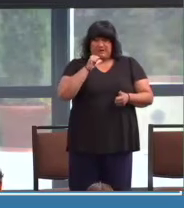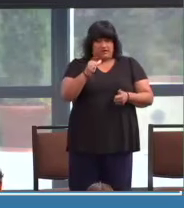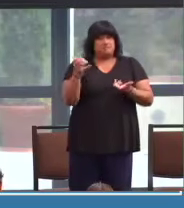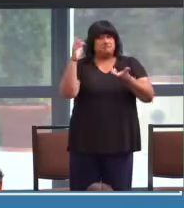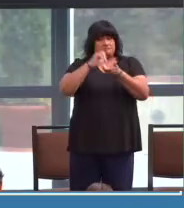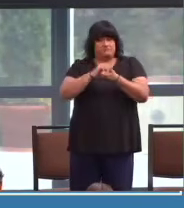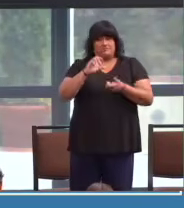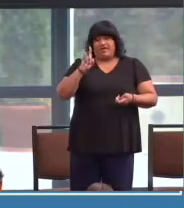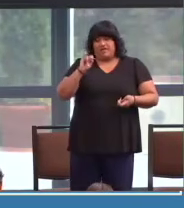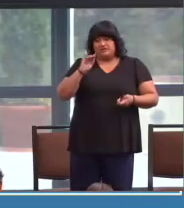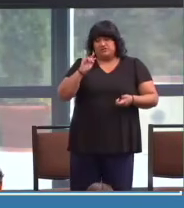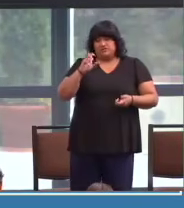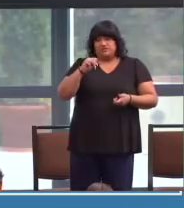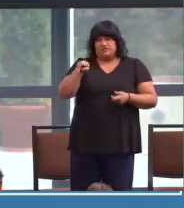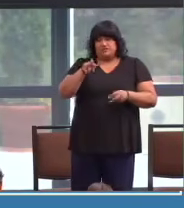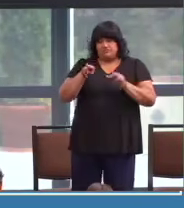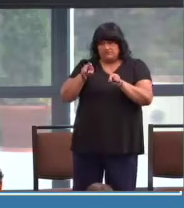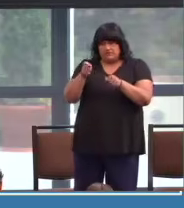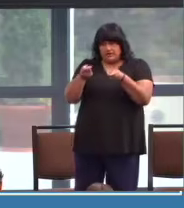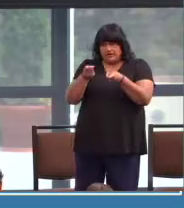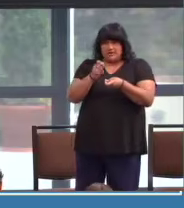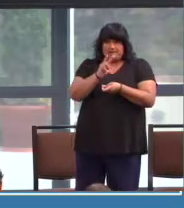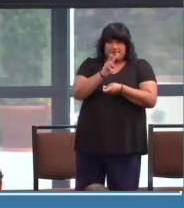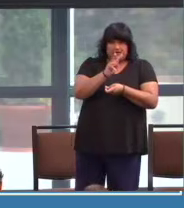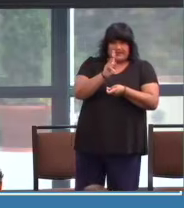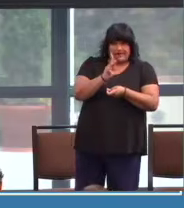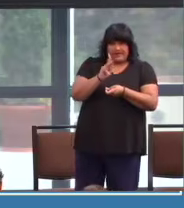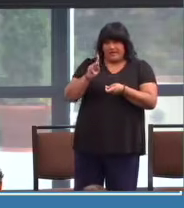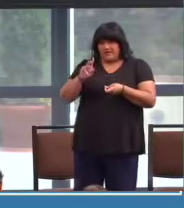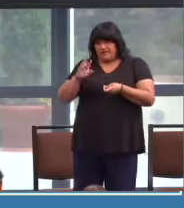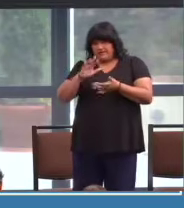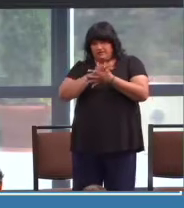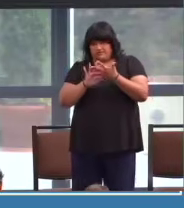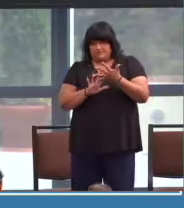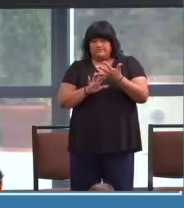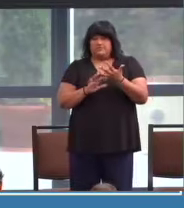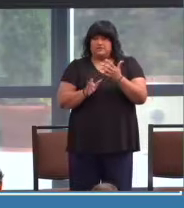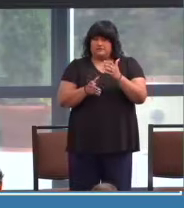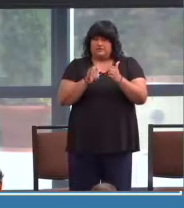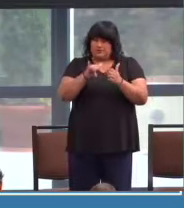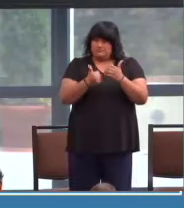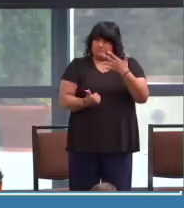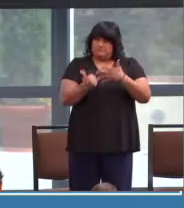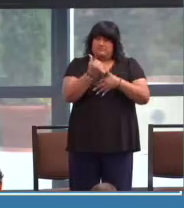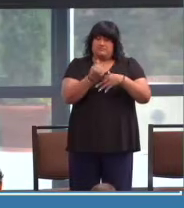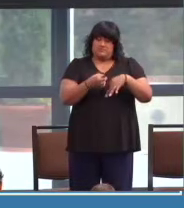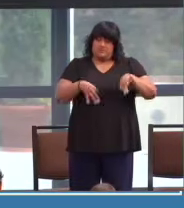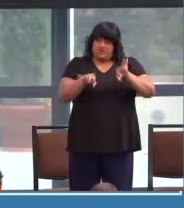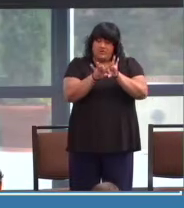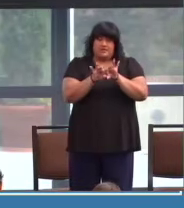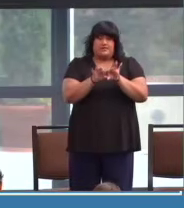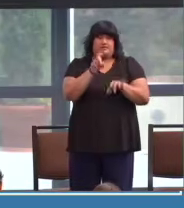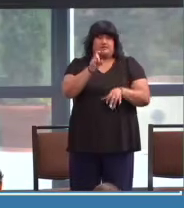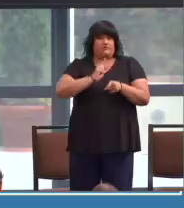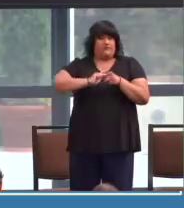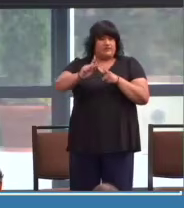help manage the vitamin K and the INR and these things. That's first and foremost. You need personal guidance from a dietitian.